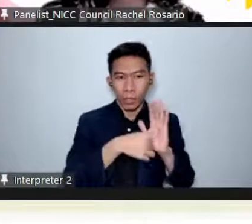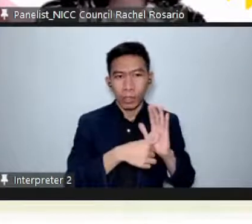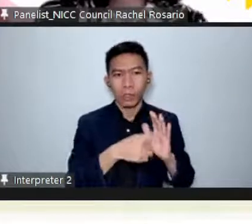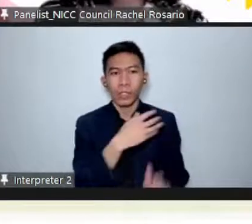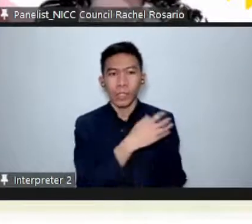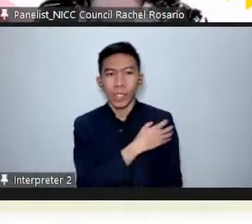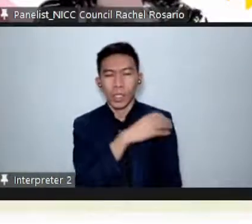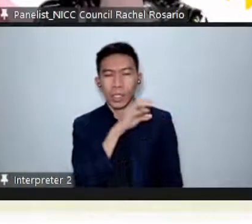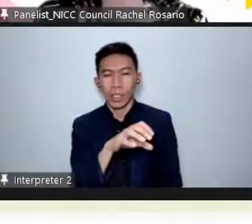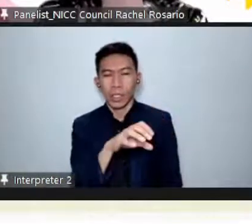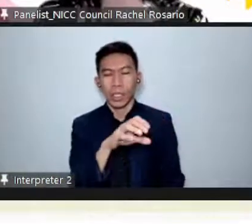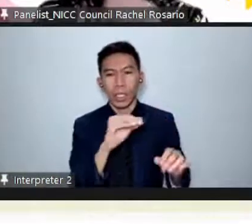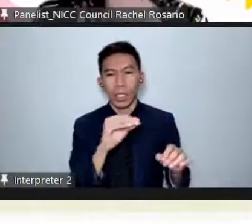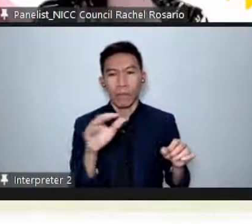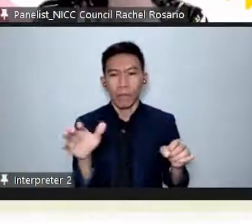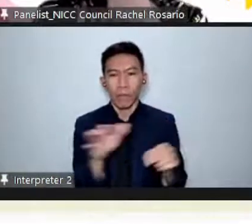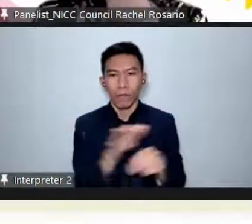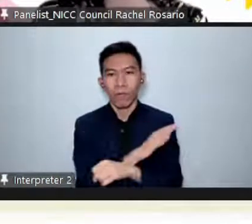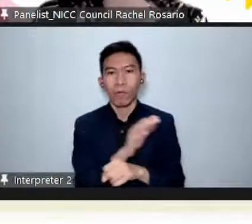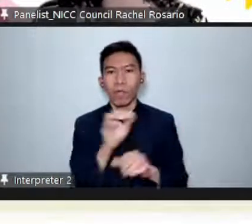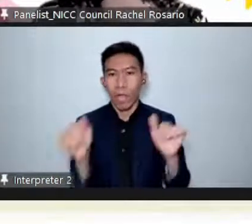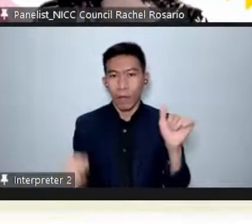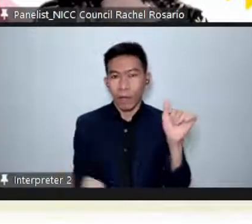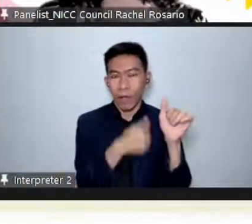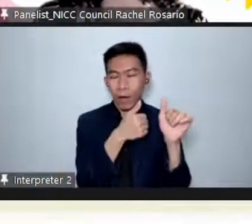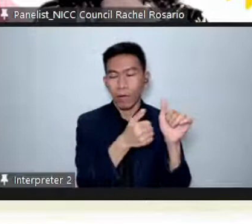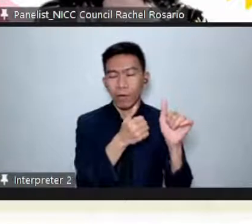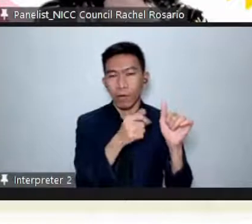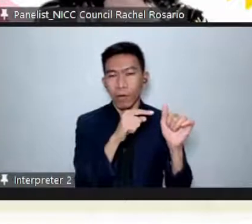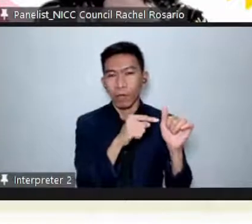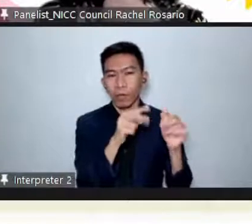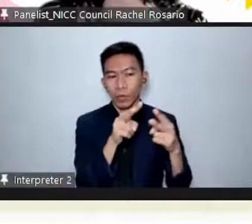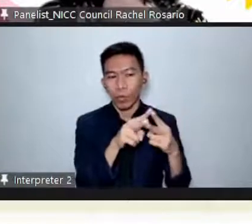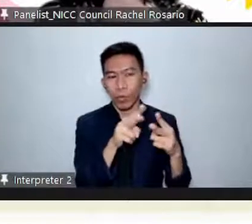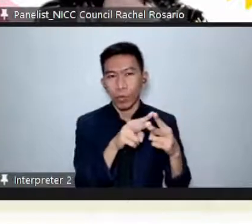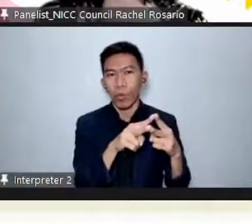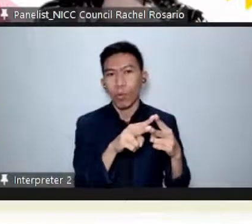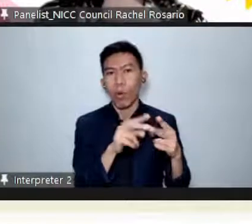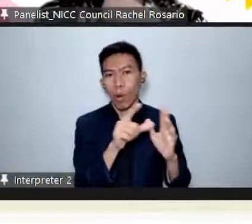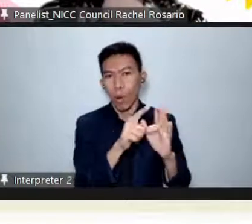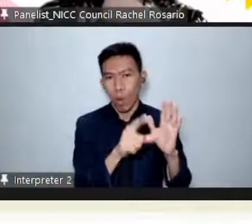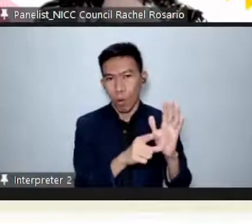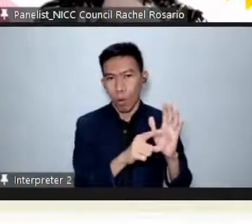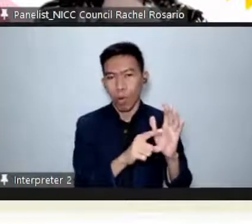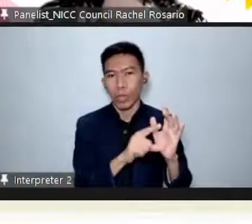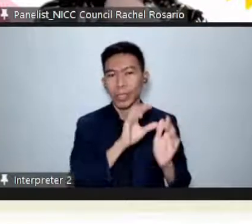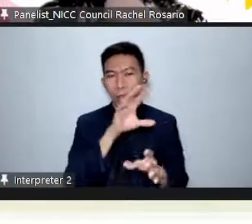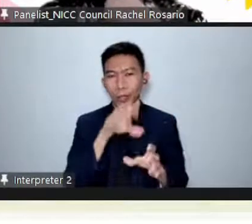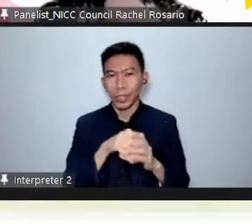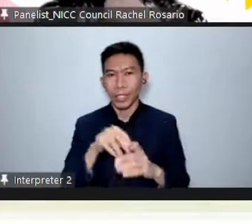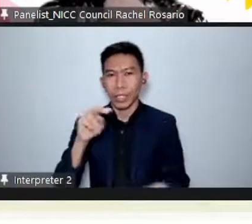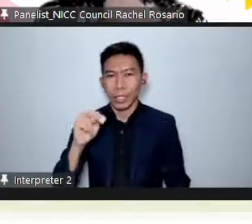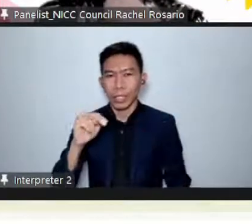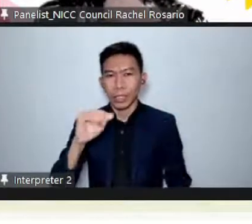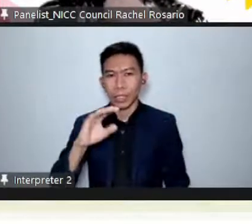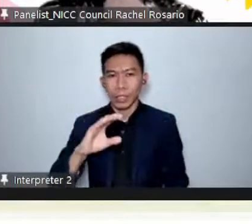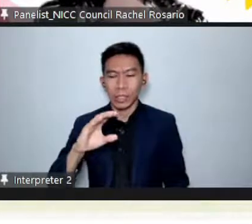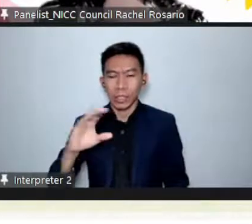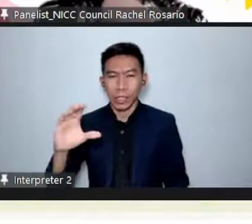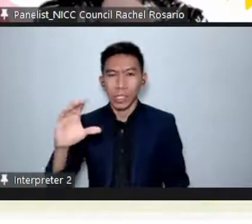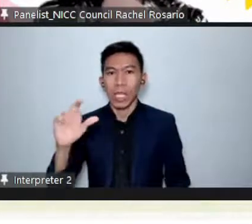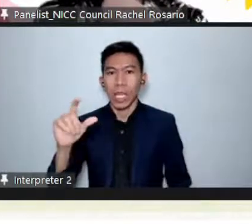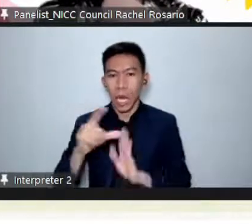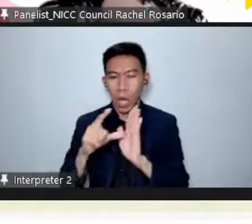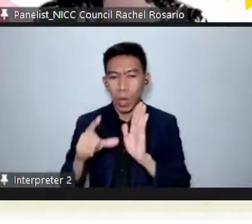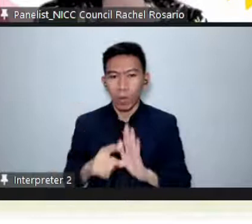full implementation of these two laws, aside from the National Cancer Control Law. And if there are other areas that in the